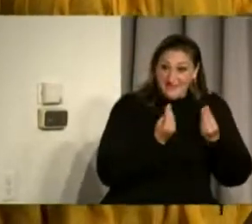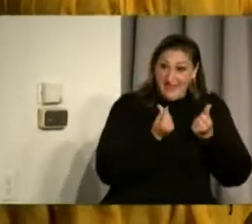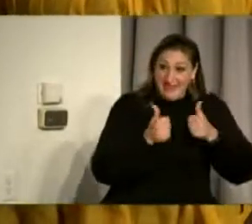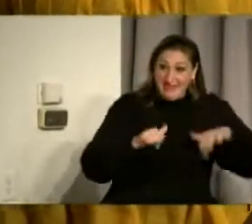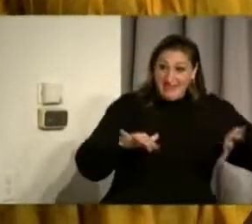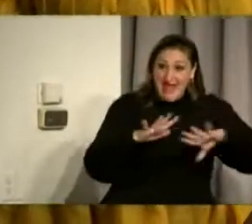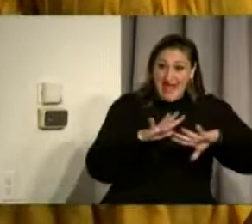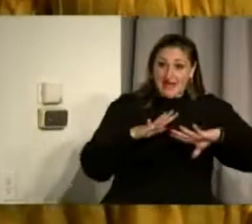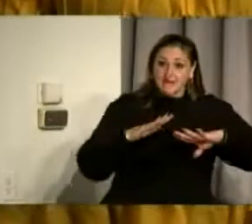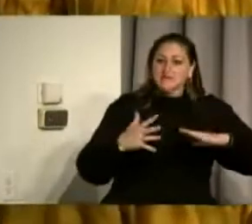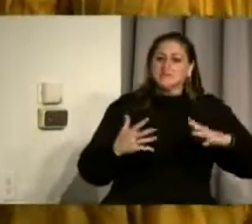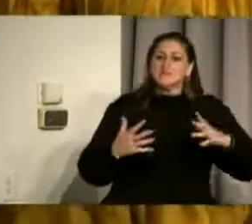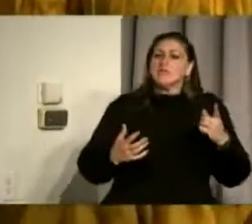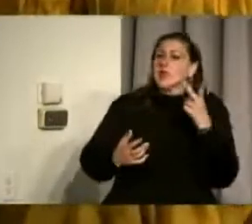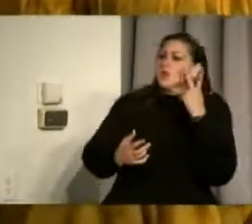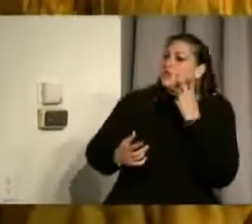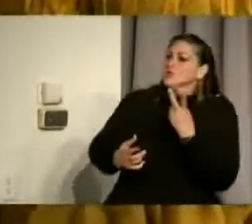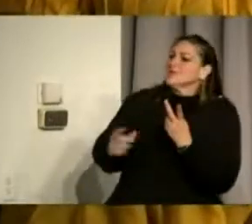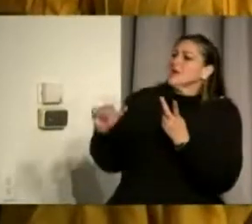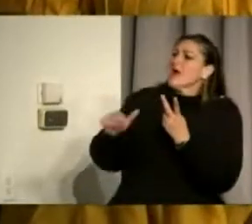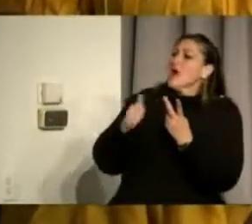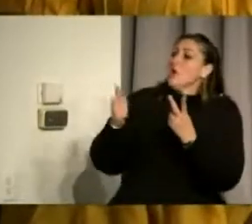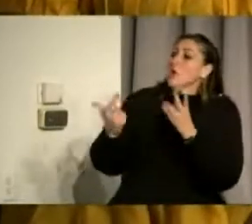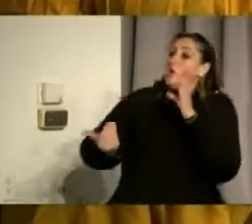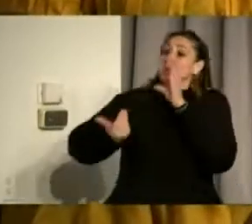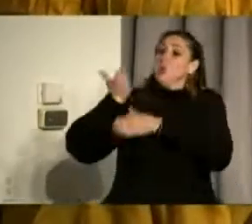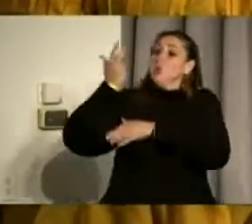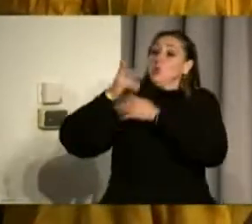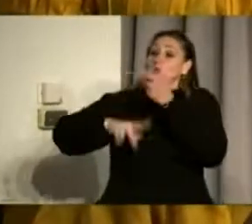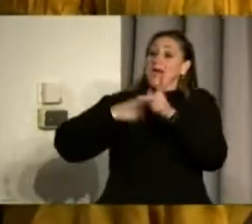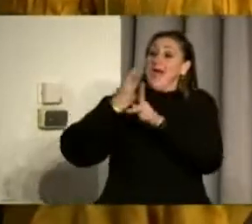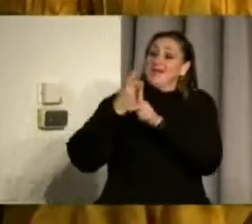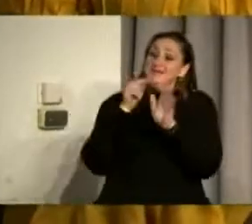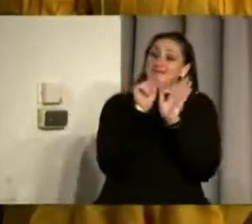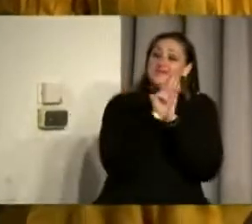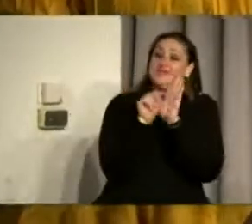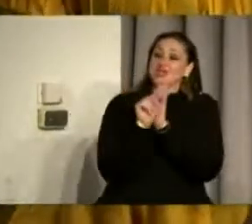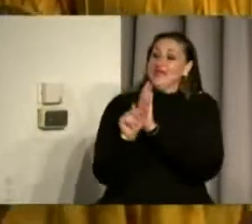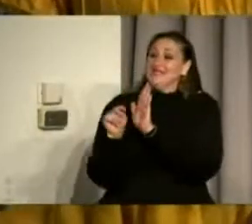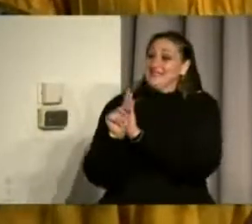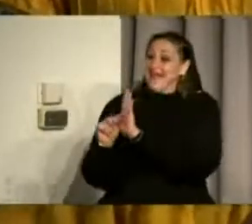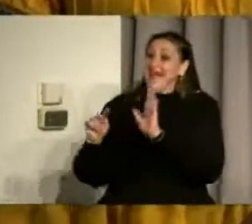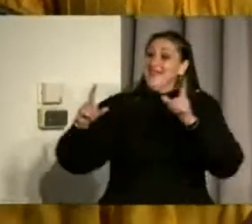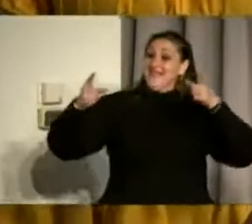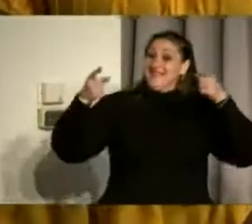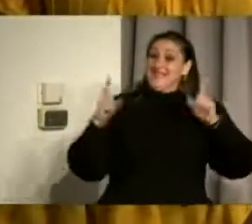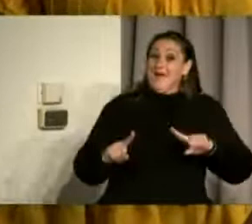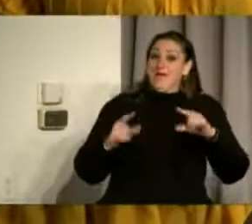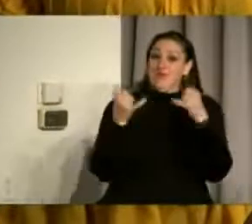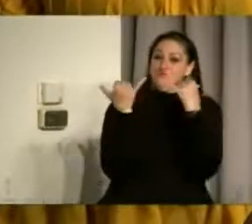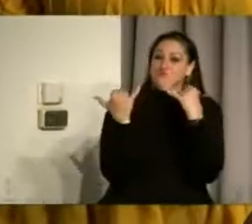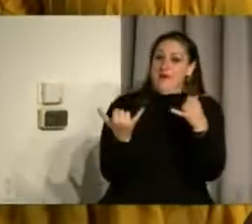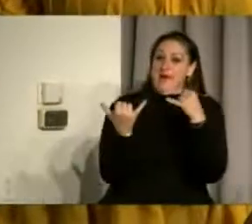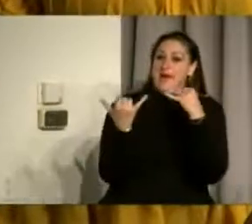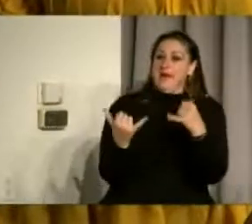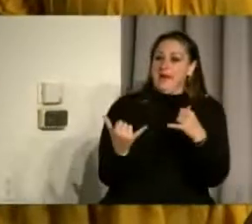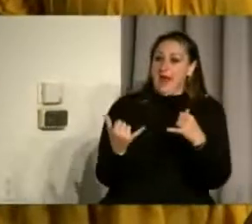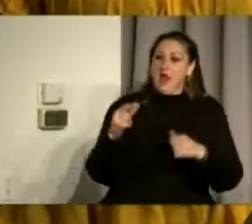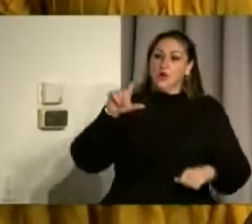territories. What do you see are the new forms of genocide are taking place now, as